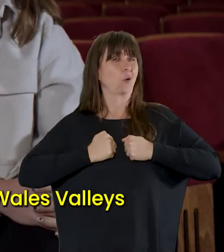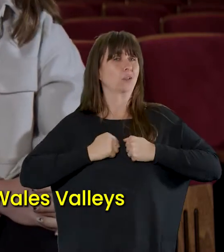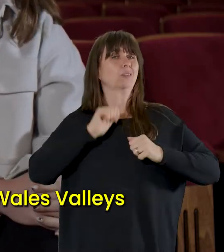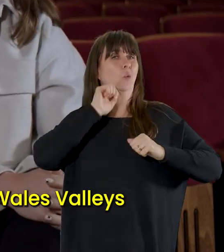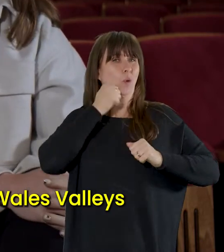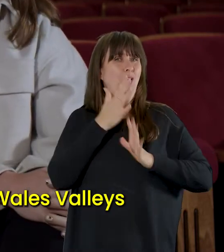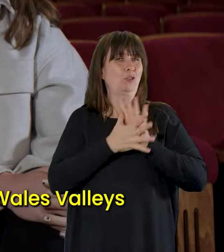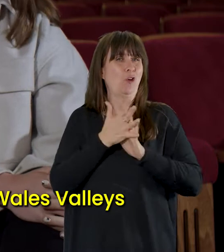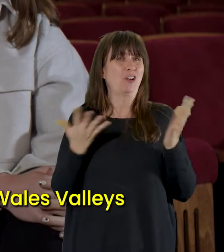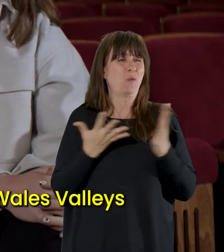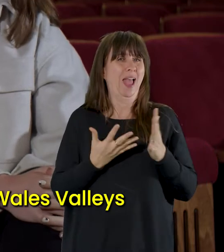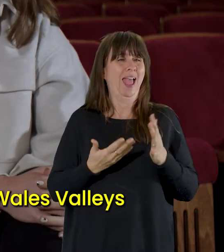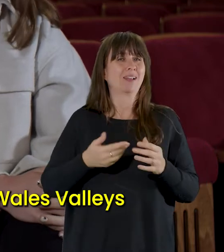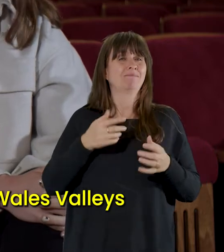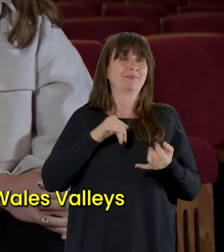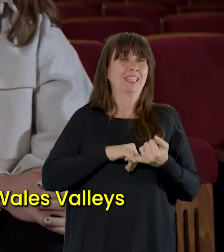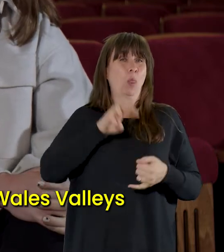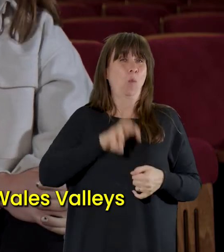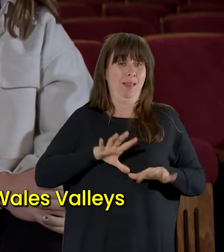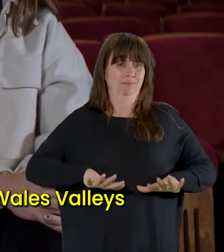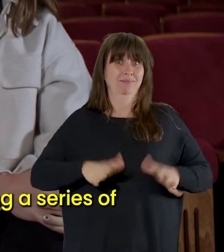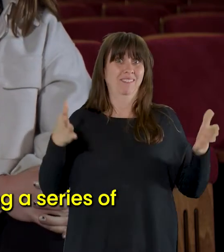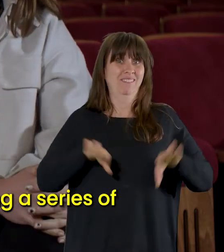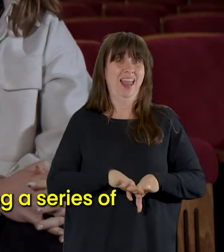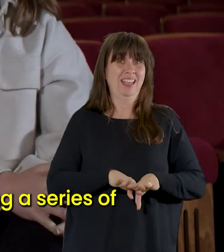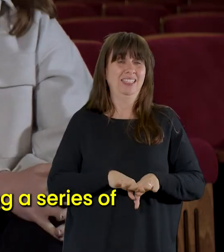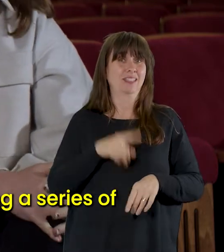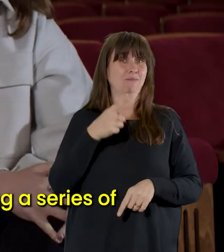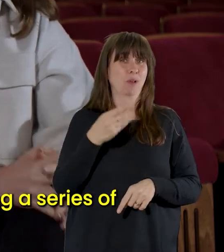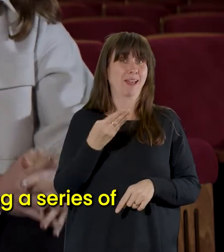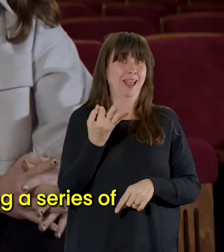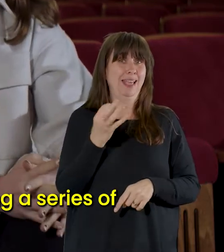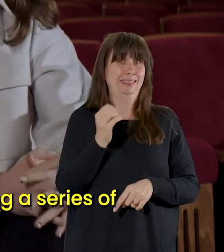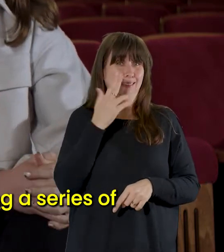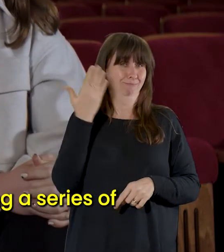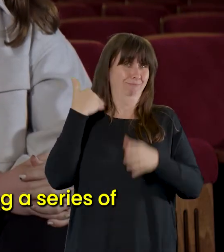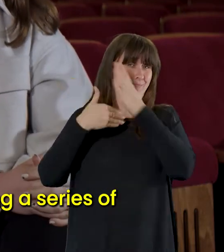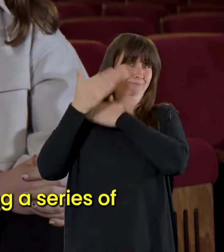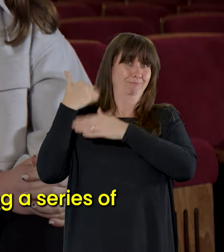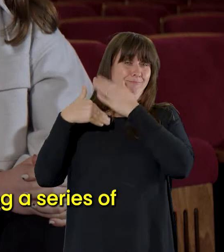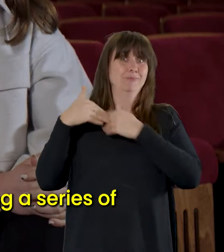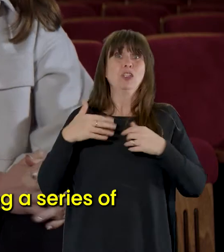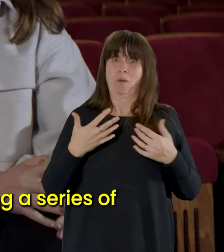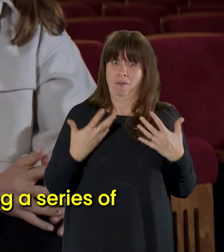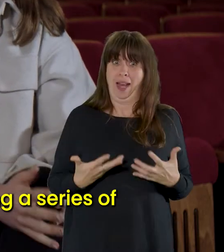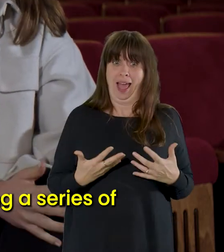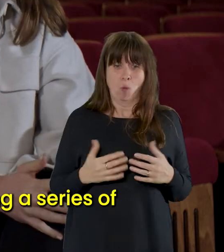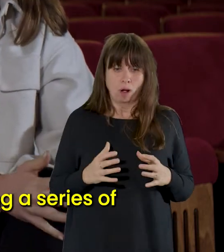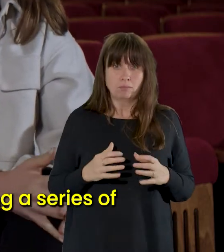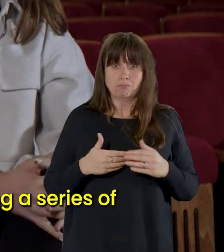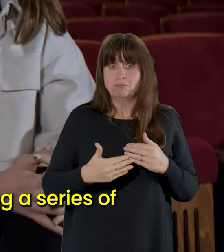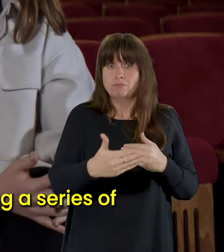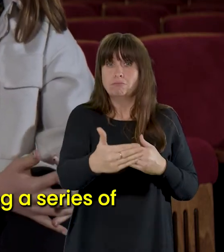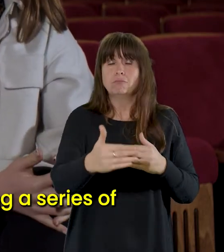be setting it in the South Wales Valleys in the 1980s. So from now until autumn 2022, we will be